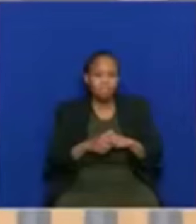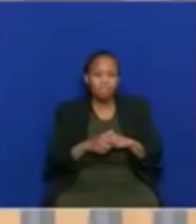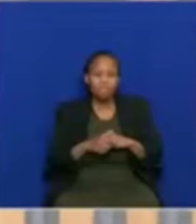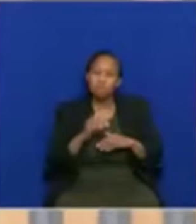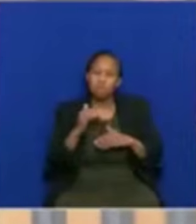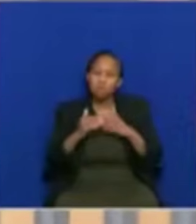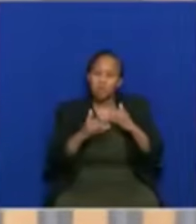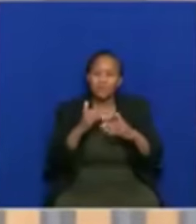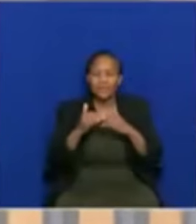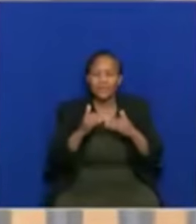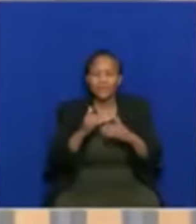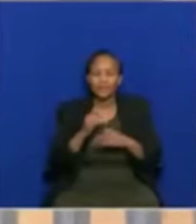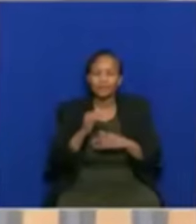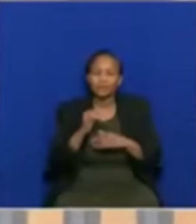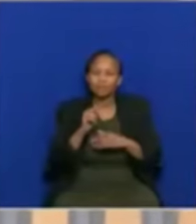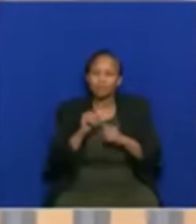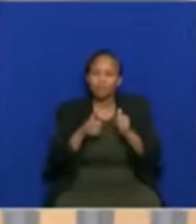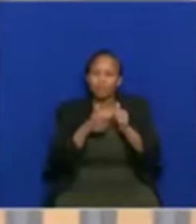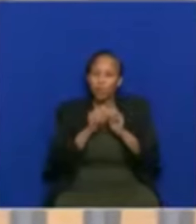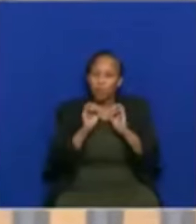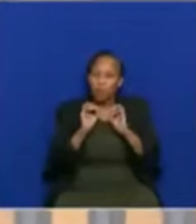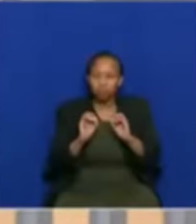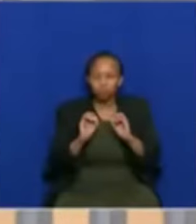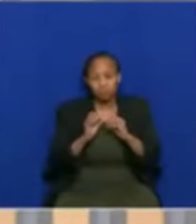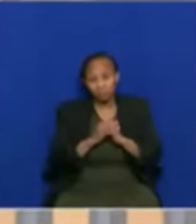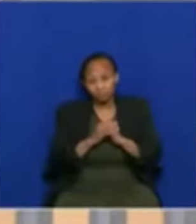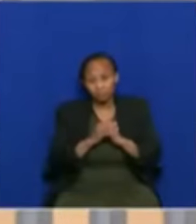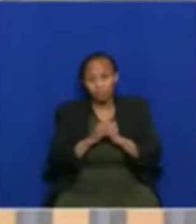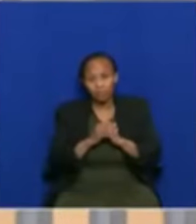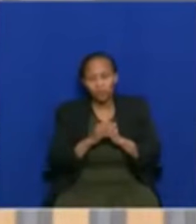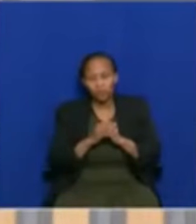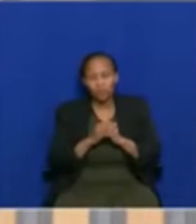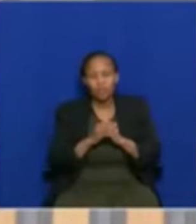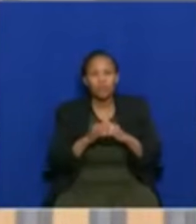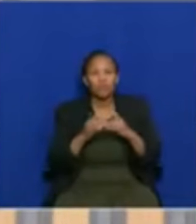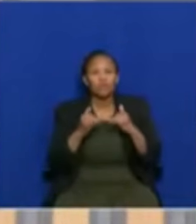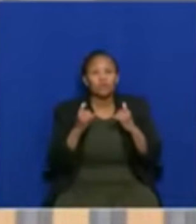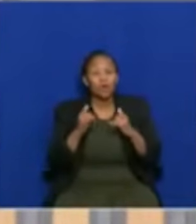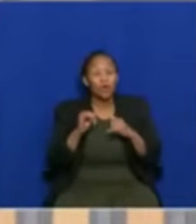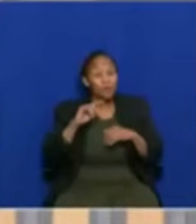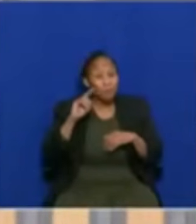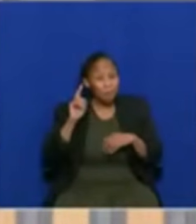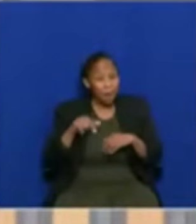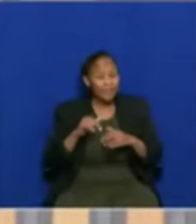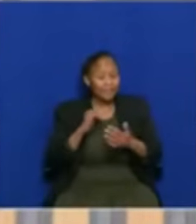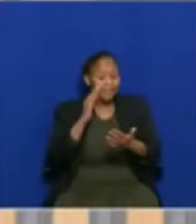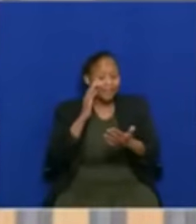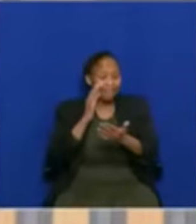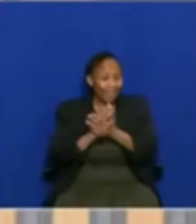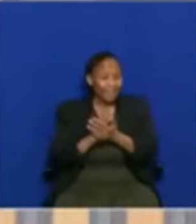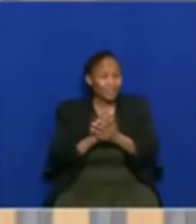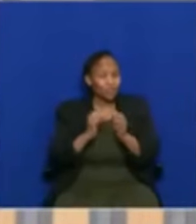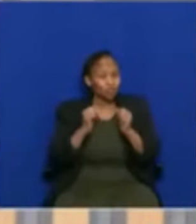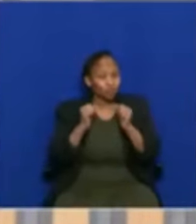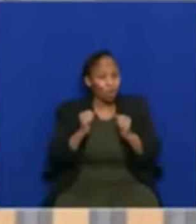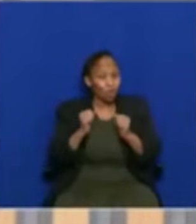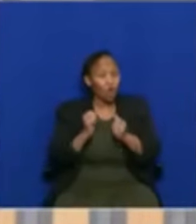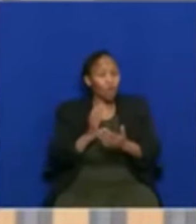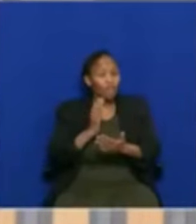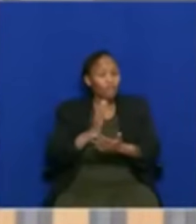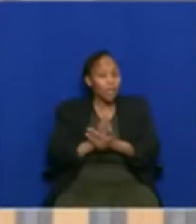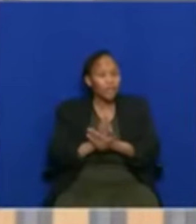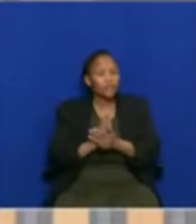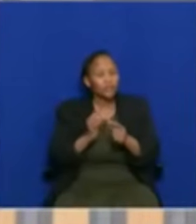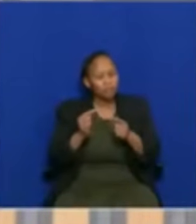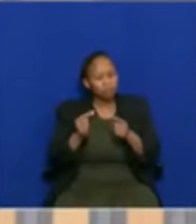were. Yes, sir. You would have to state facts, concrete facts that make you come to the conclusion